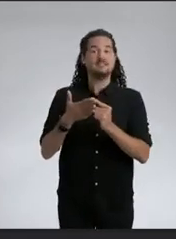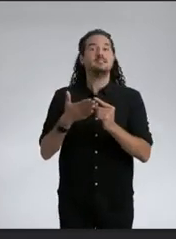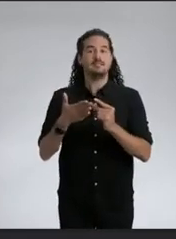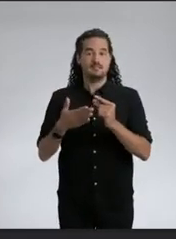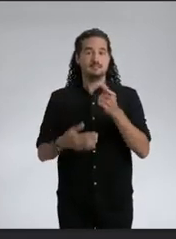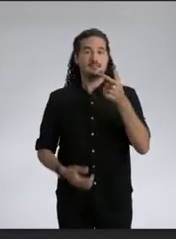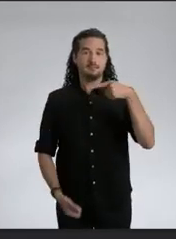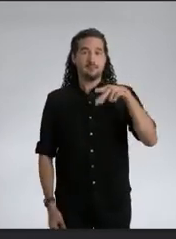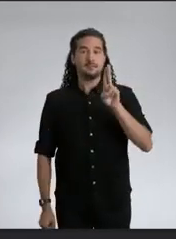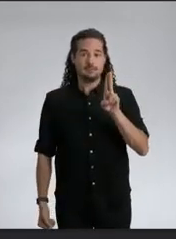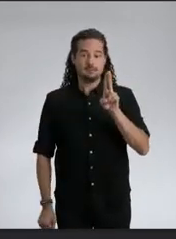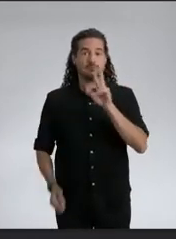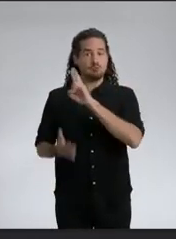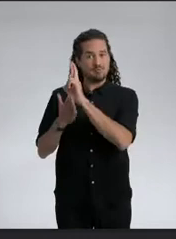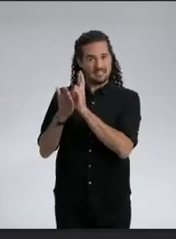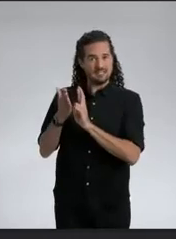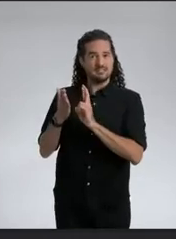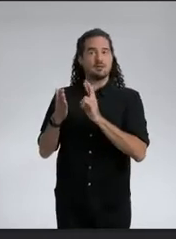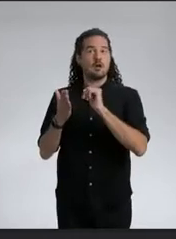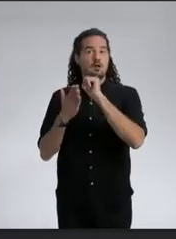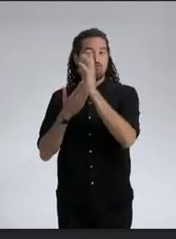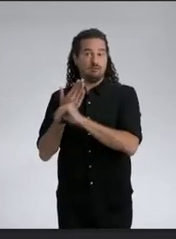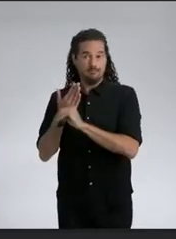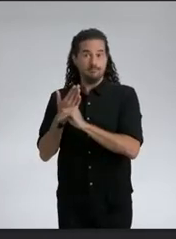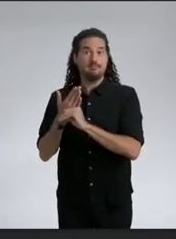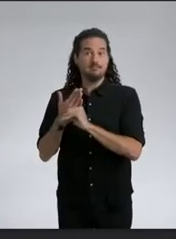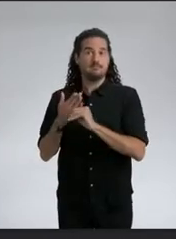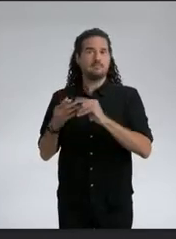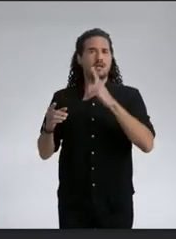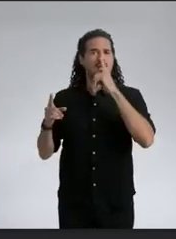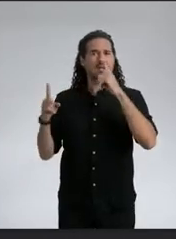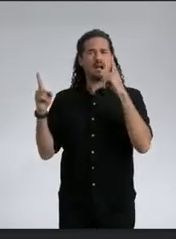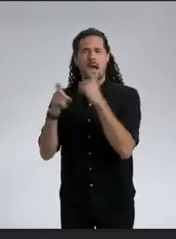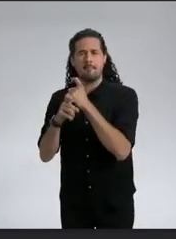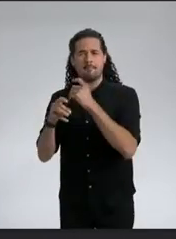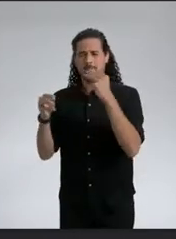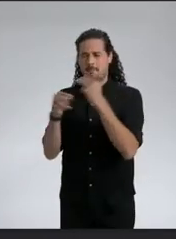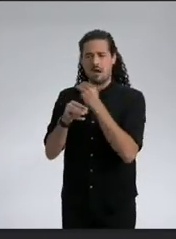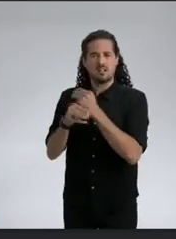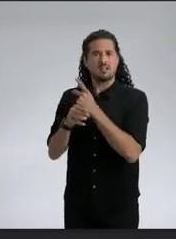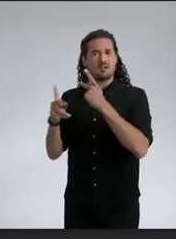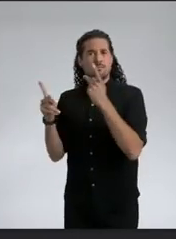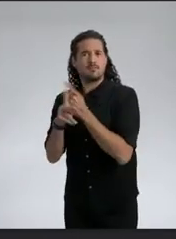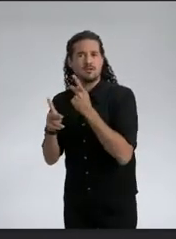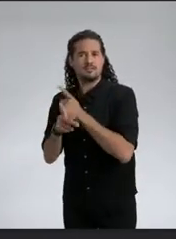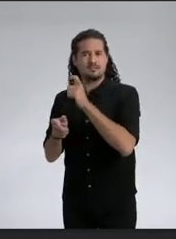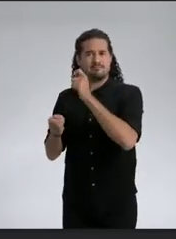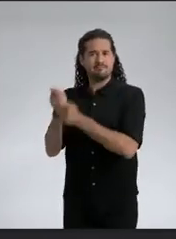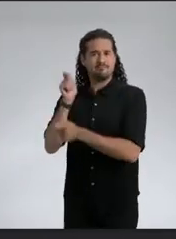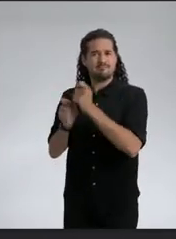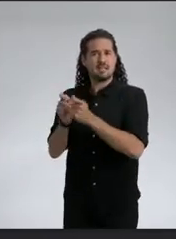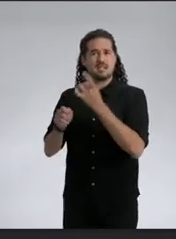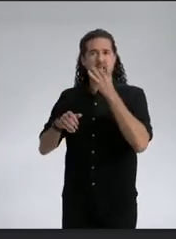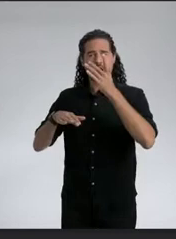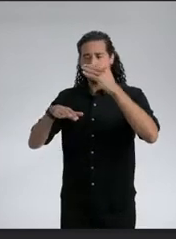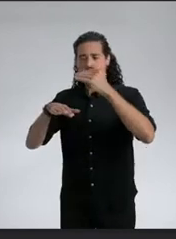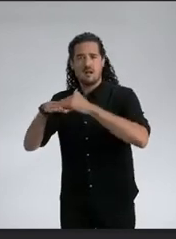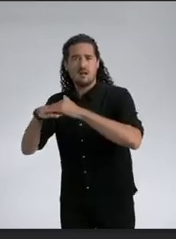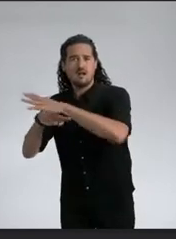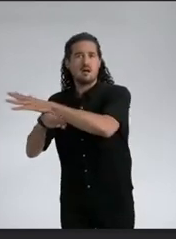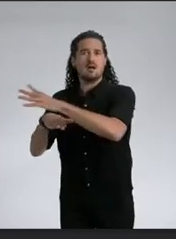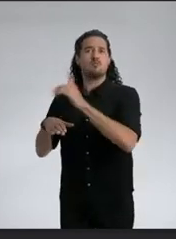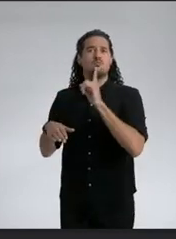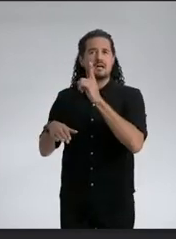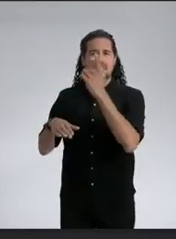to accelerate complex mathematical operations, model the behavior of light, and represent realistic surfaces,